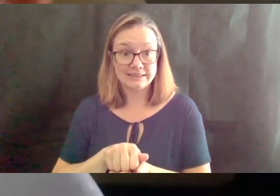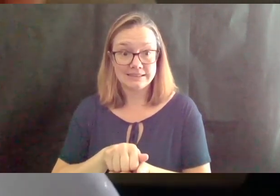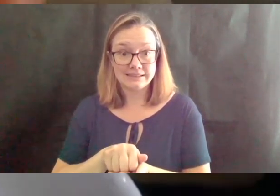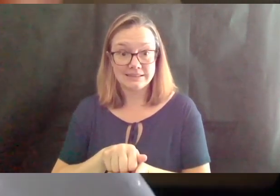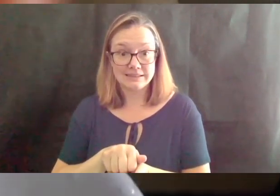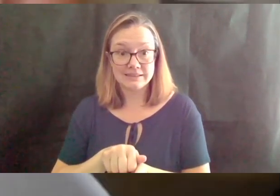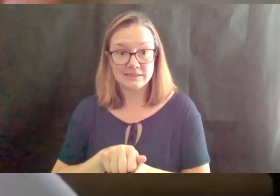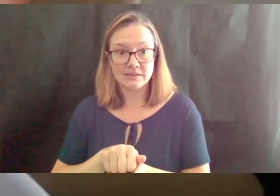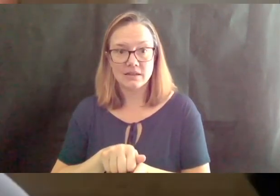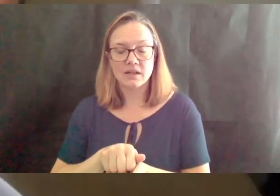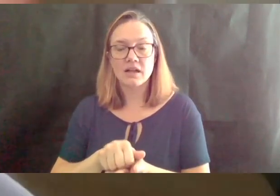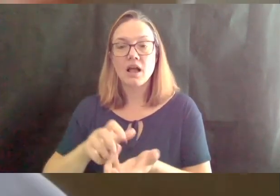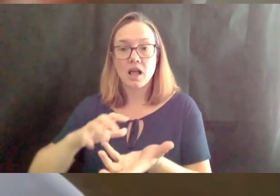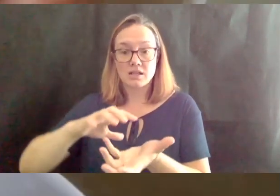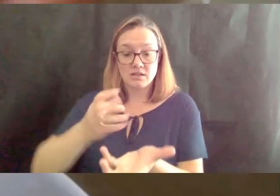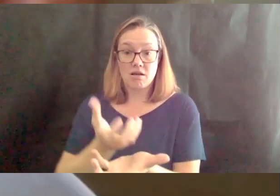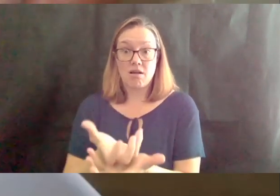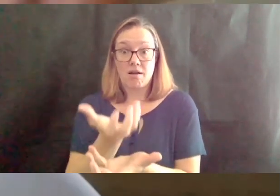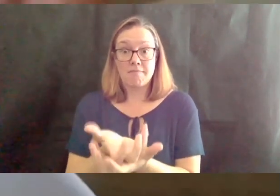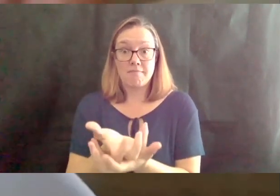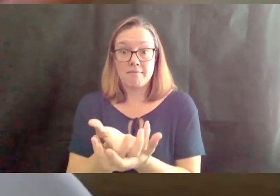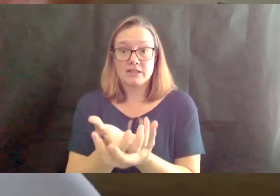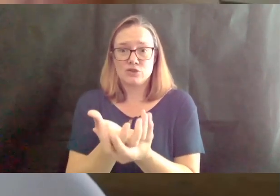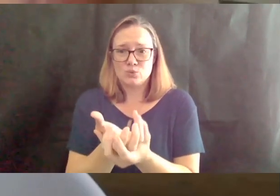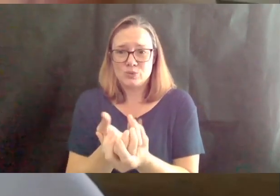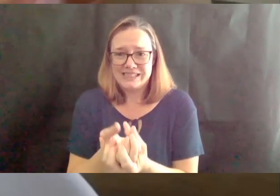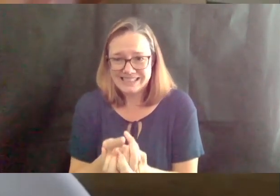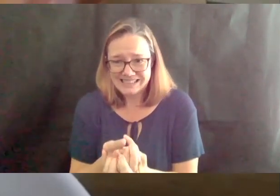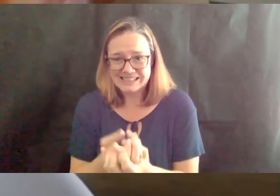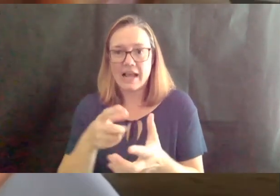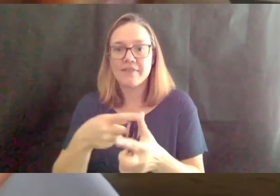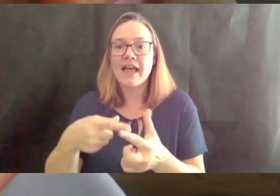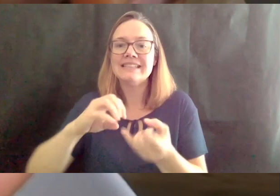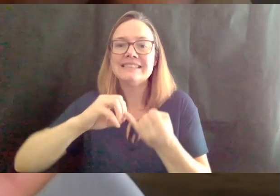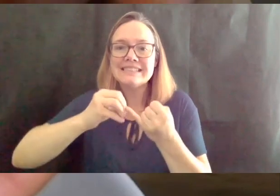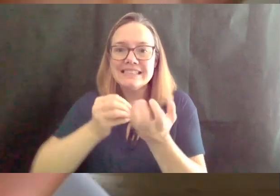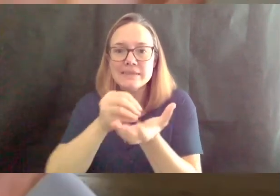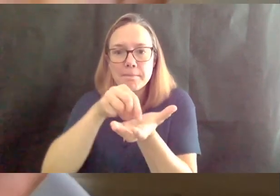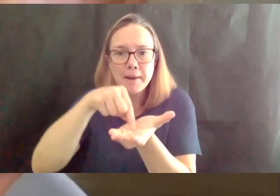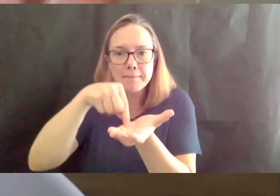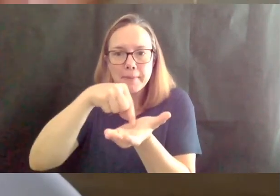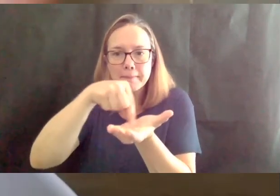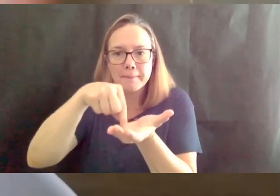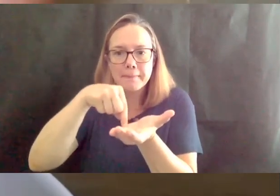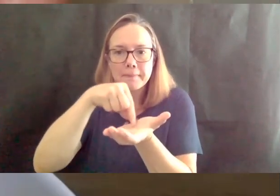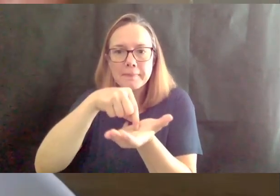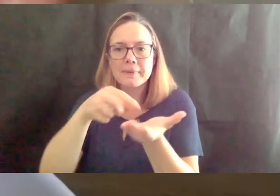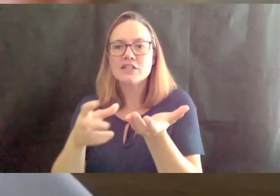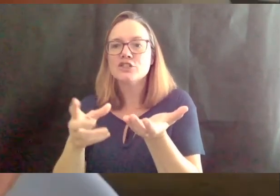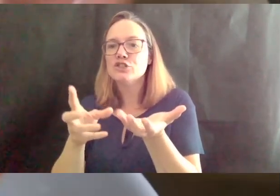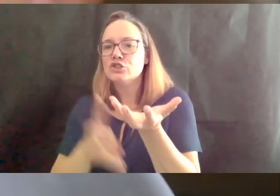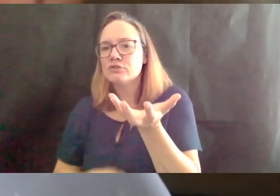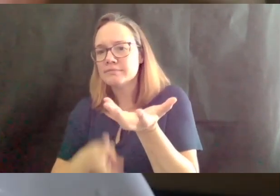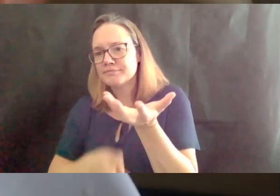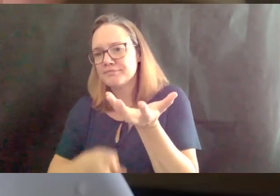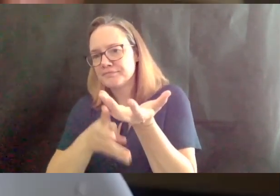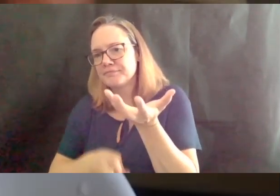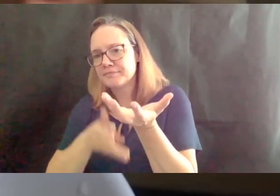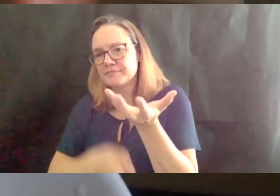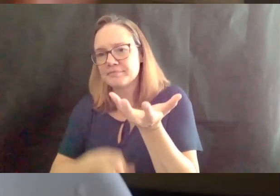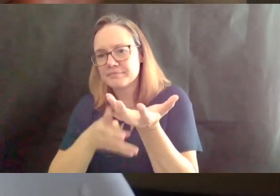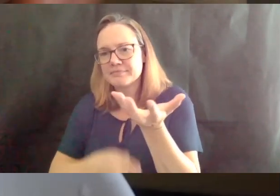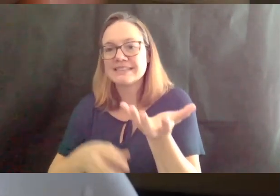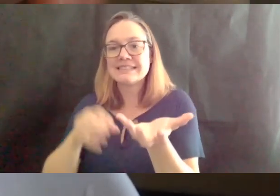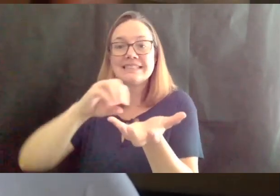try to let that sit through your fingers, and then you'll catch whatever seeds may come out, and then the juice will go in there nicely.